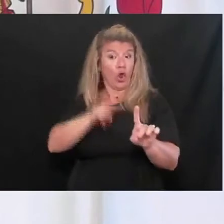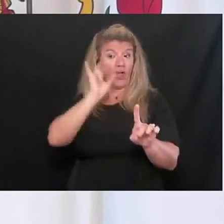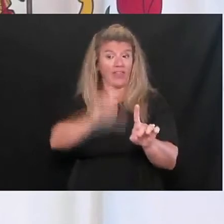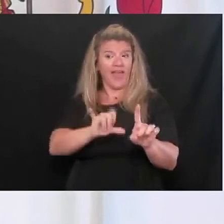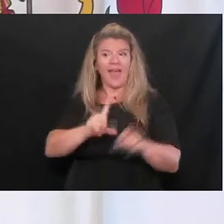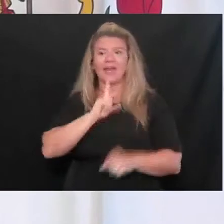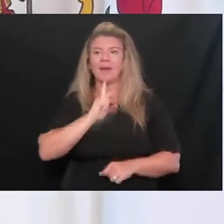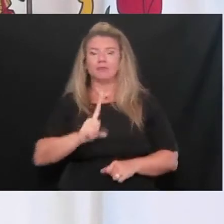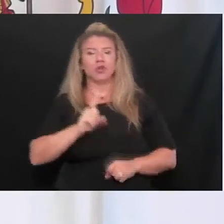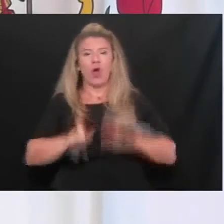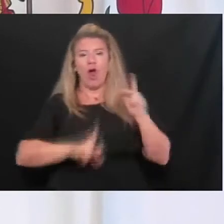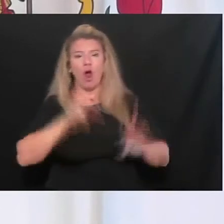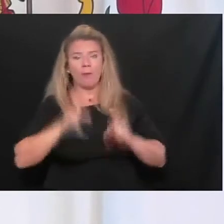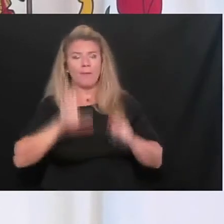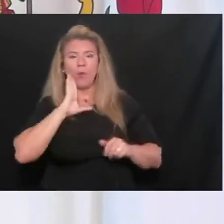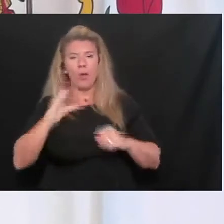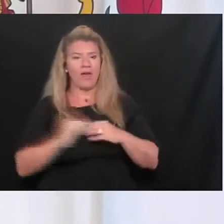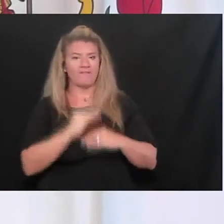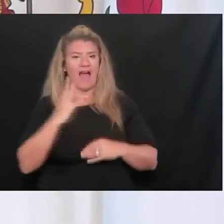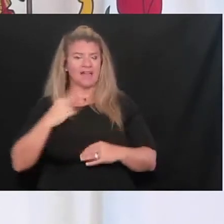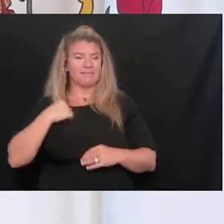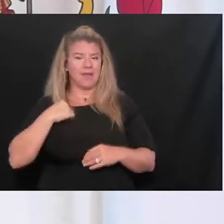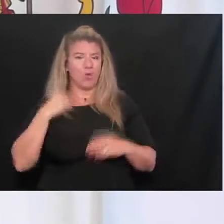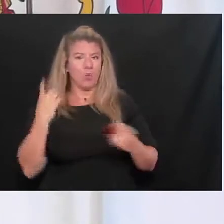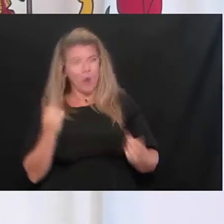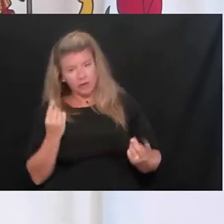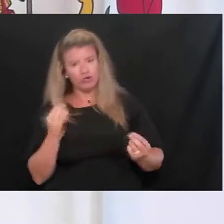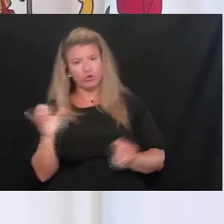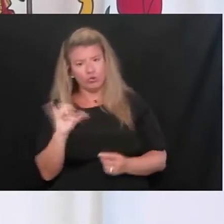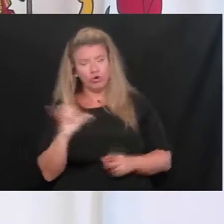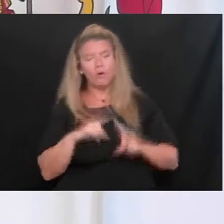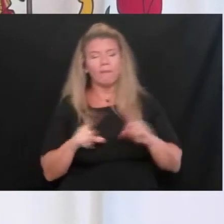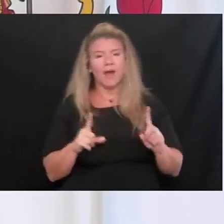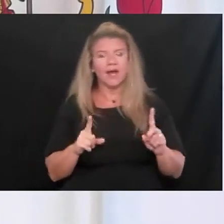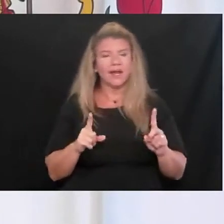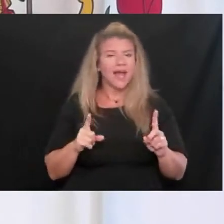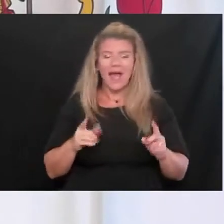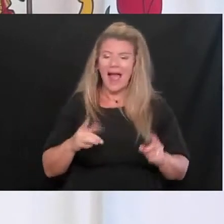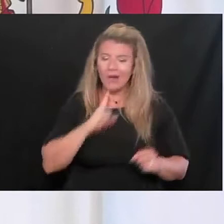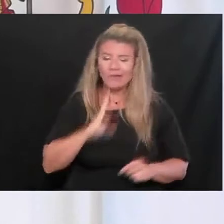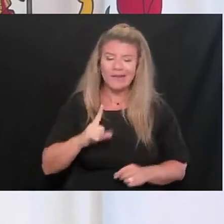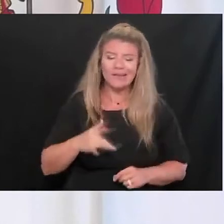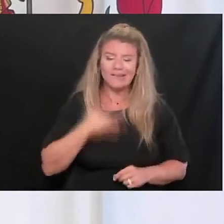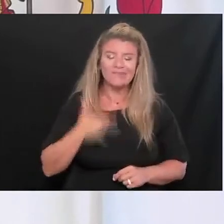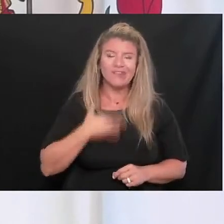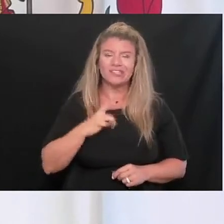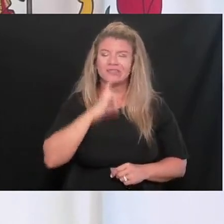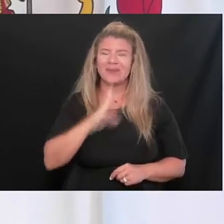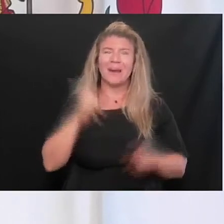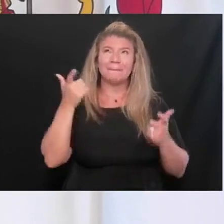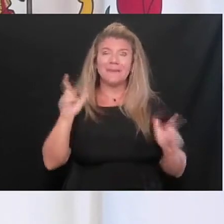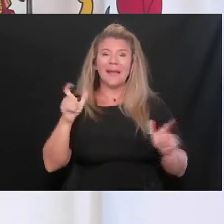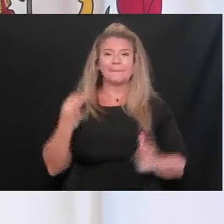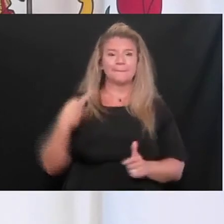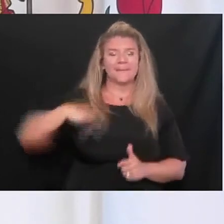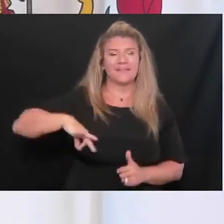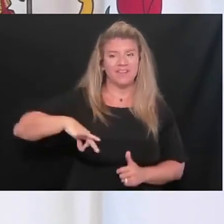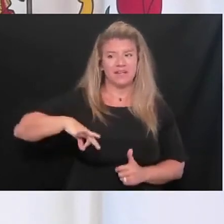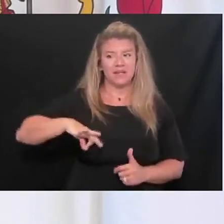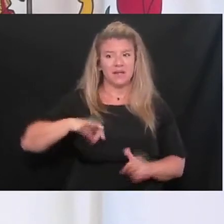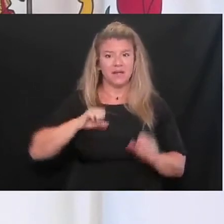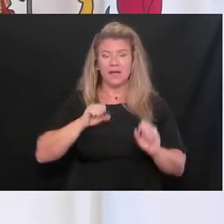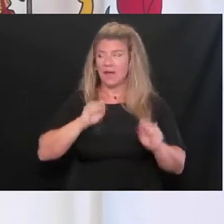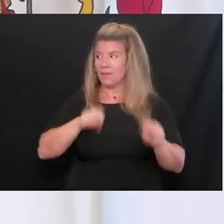our people will advise me, but you know, I think there's been a tremendous benefit by being